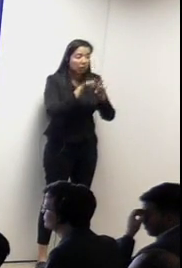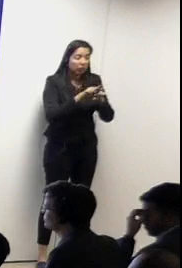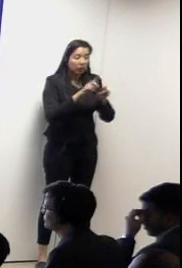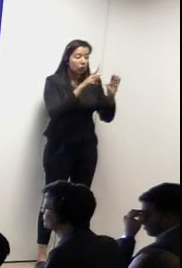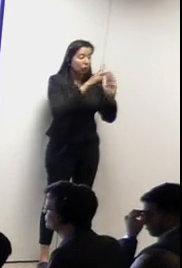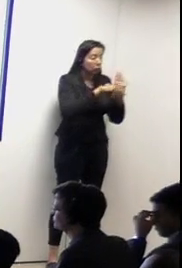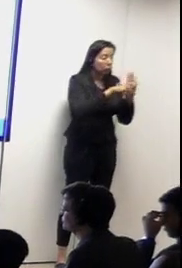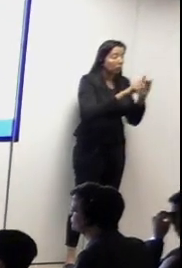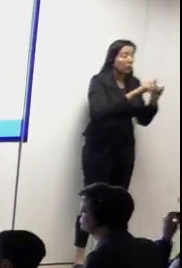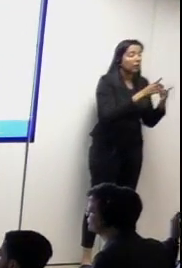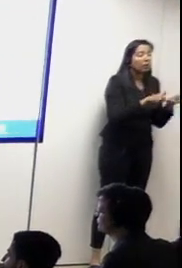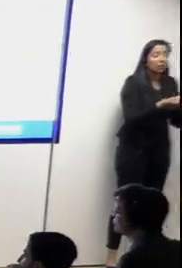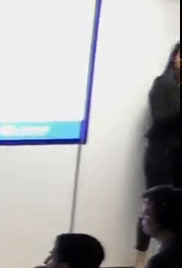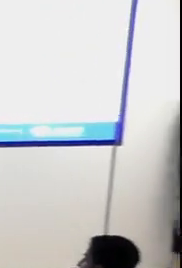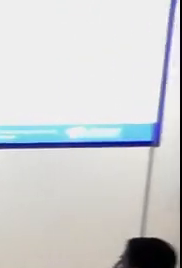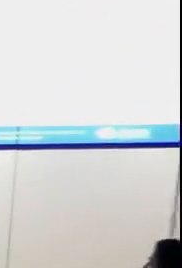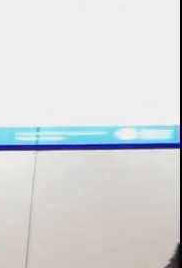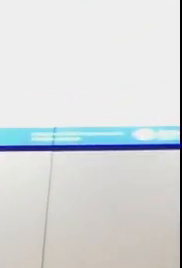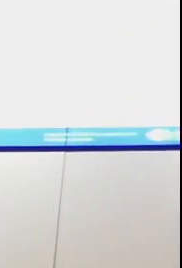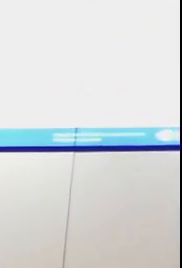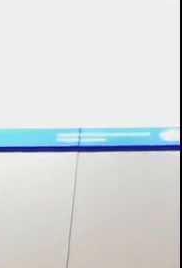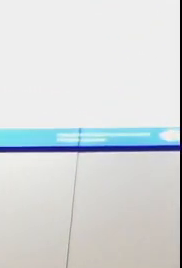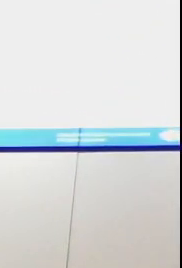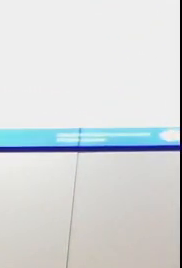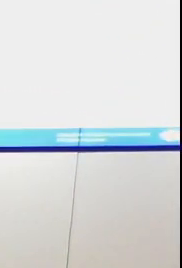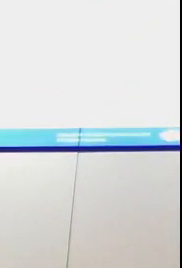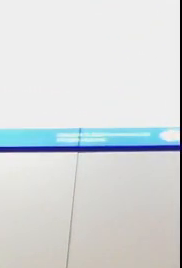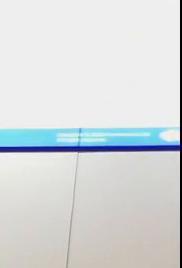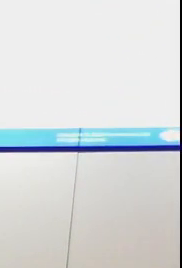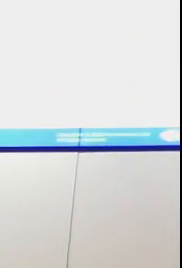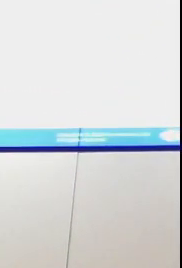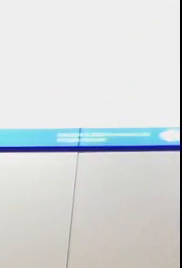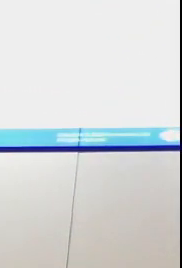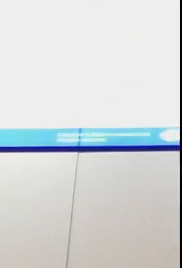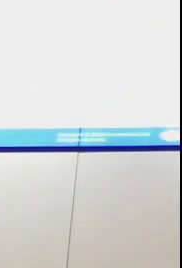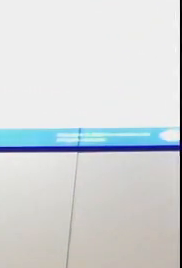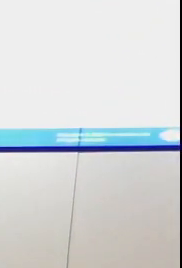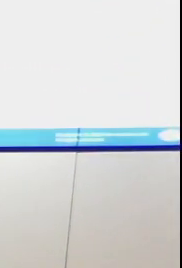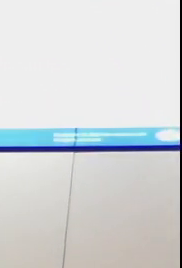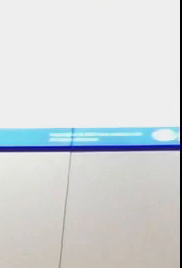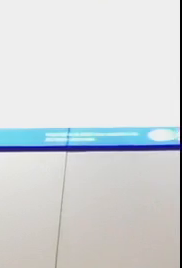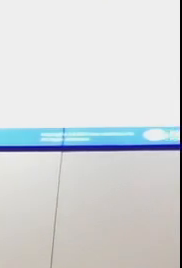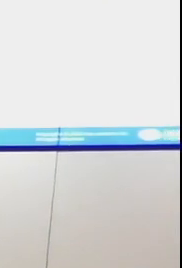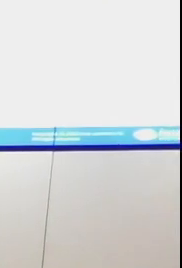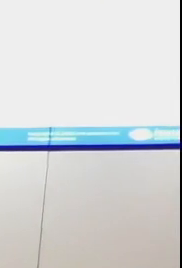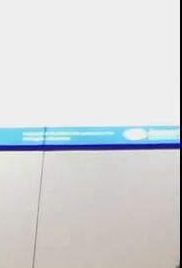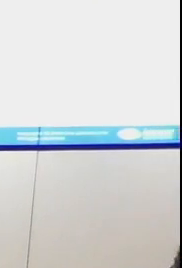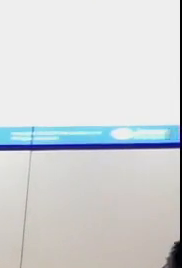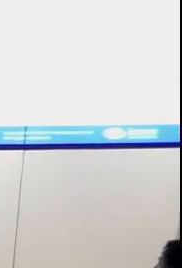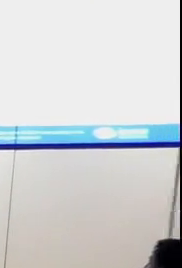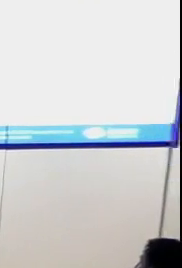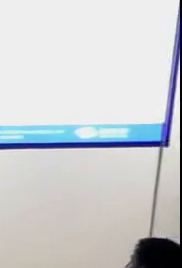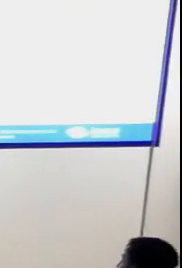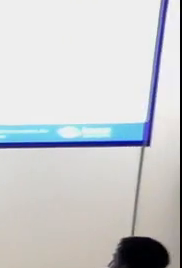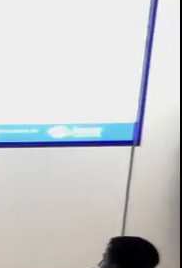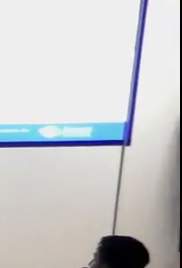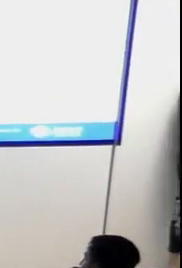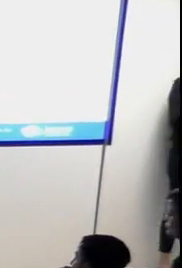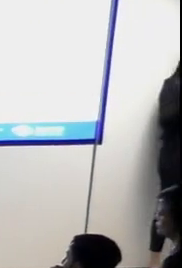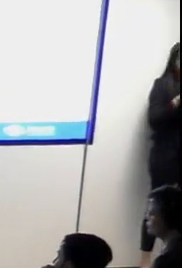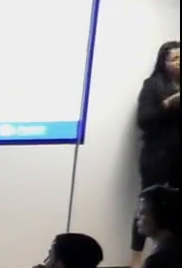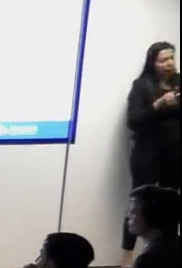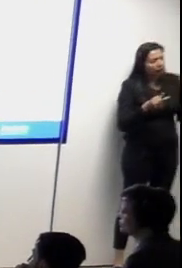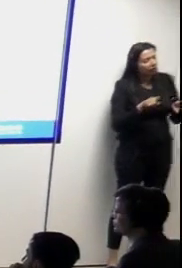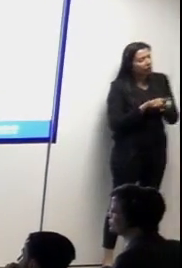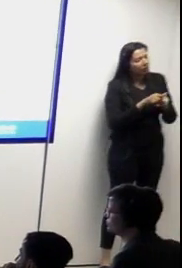okay, what do you guys think about how the system is working? And they're different points of view in the room, And the idea is to create a shared